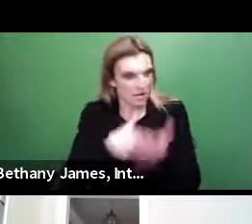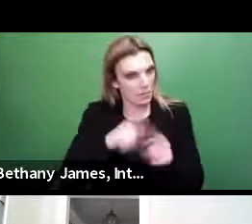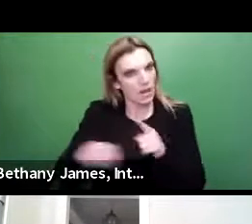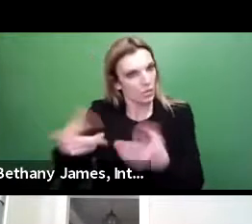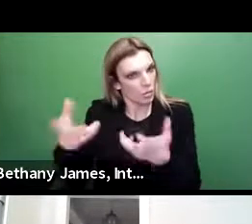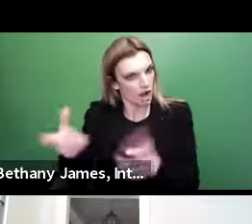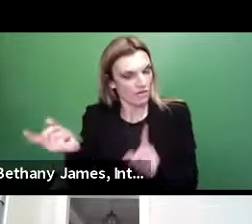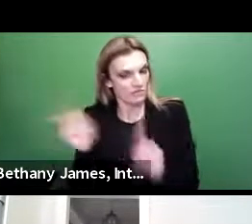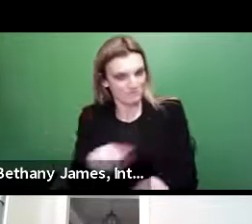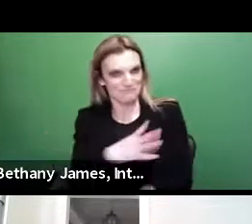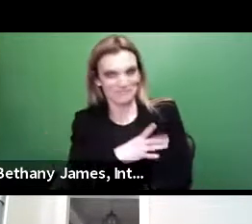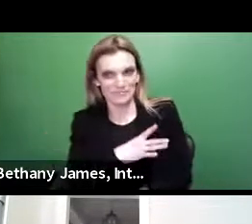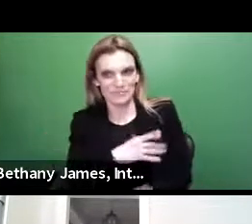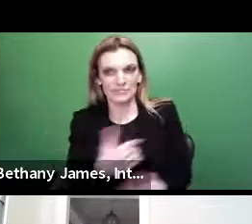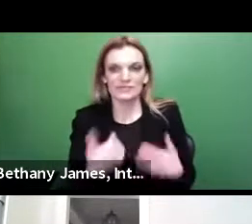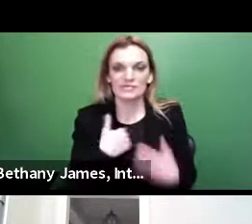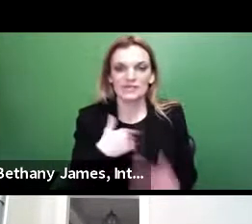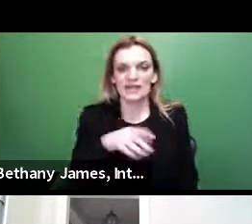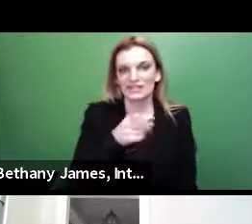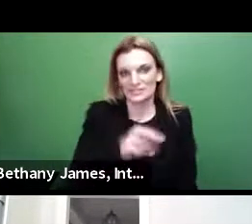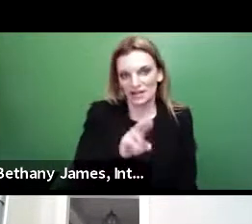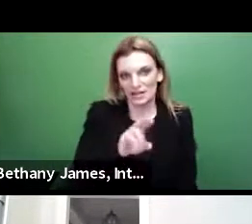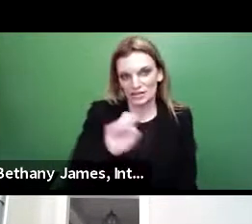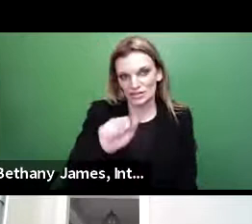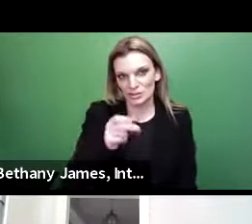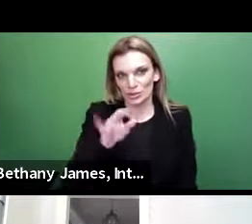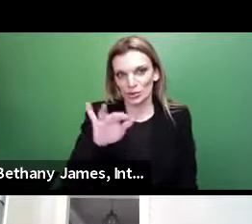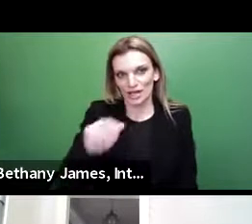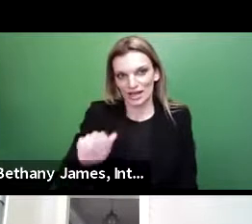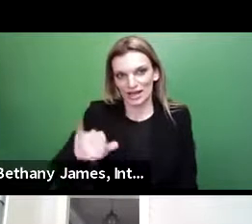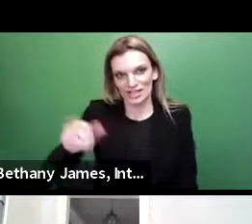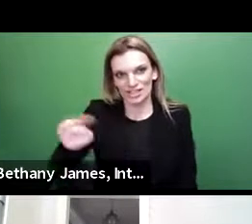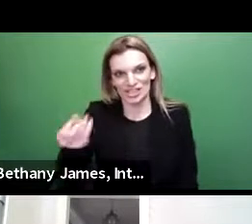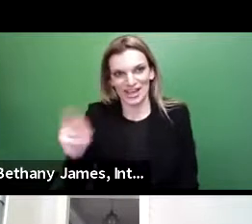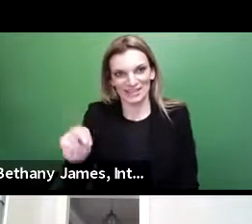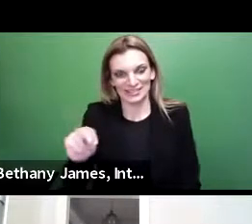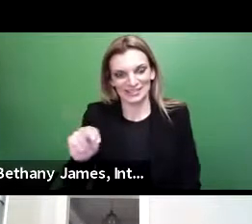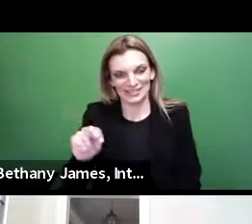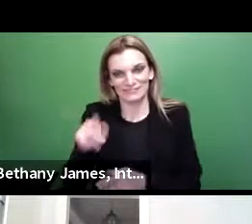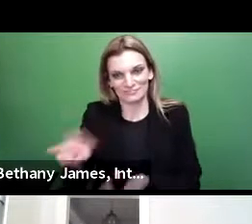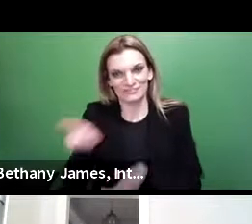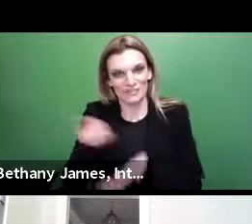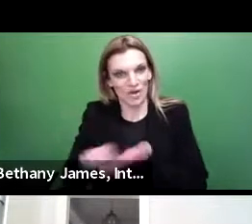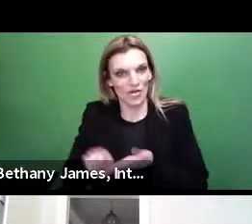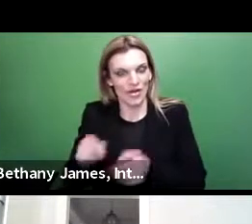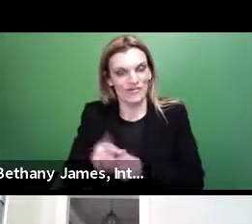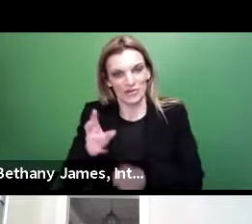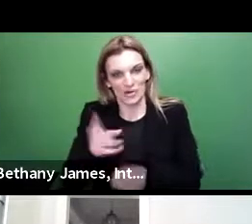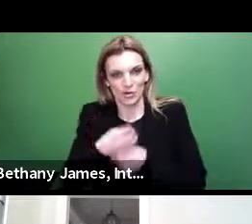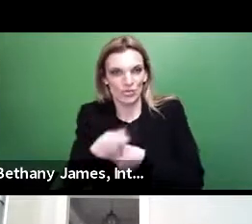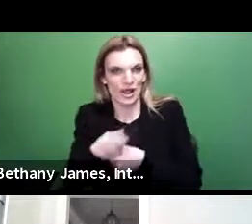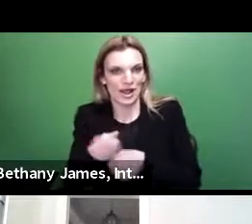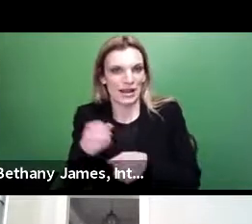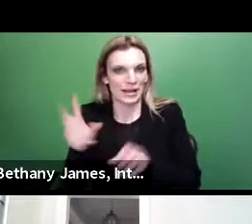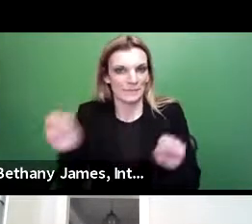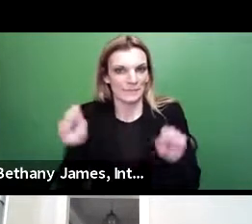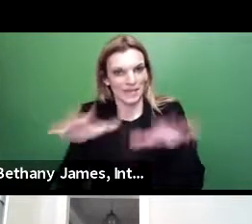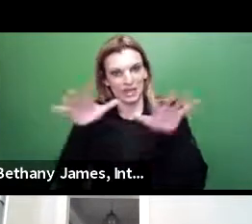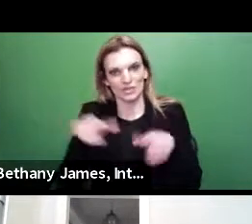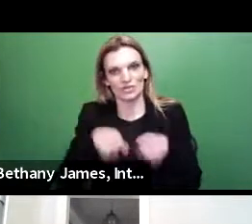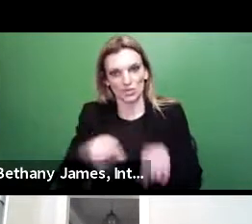event featured Dr. Sabrina Jackson, who is a counselor, and she's also the author of Creating Magic During These Times of